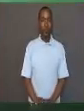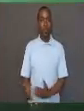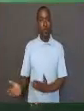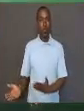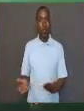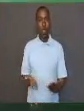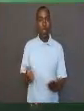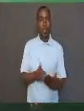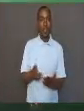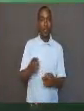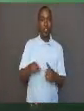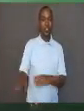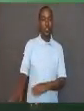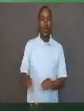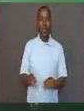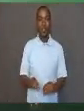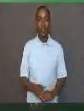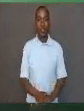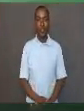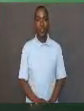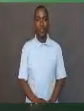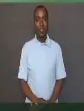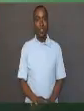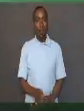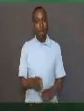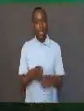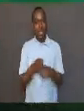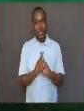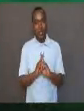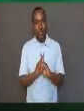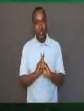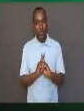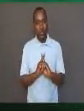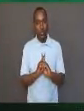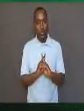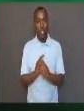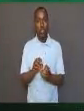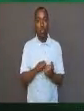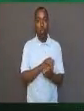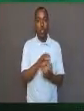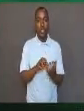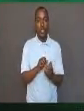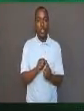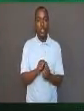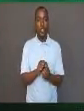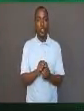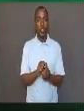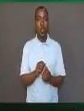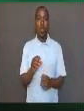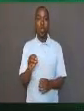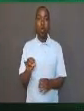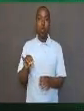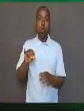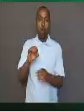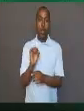Welcome back, students. If you said that the solution with the orange